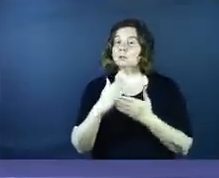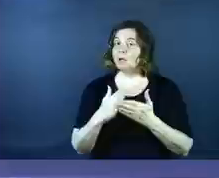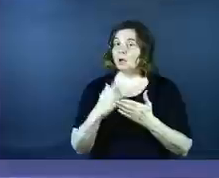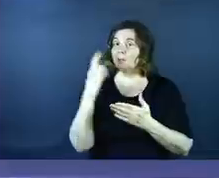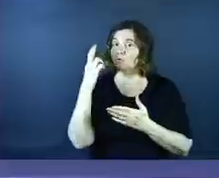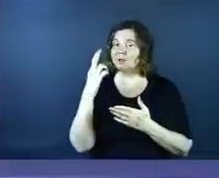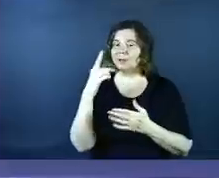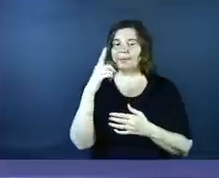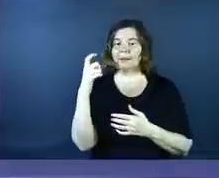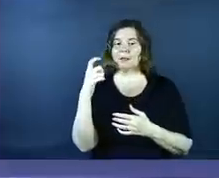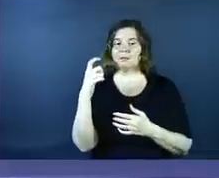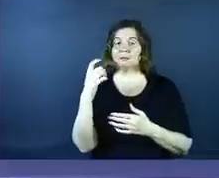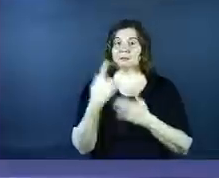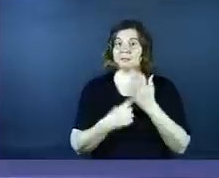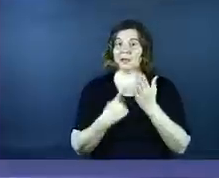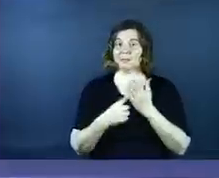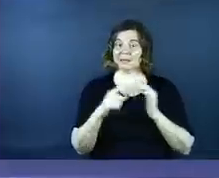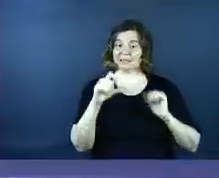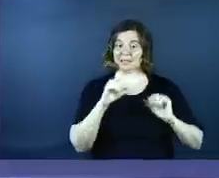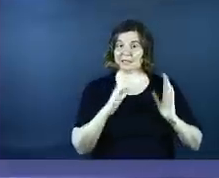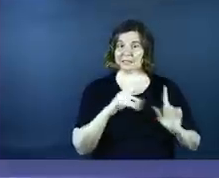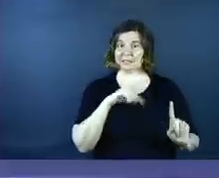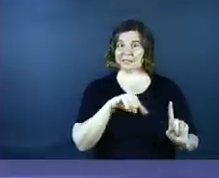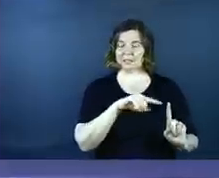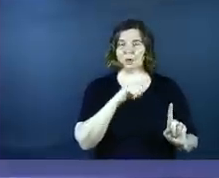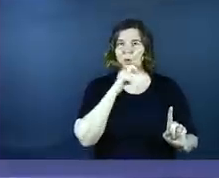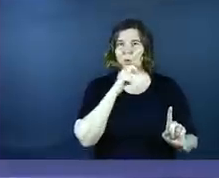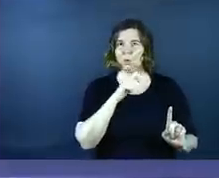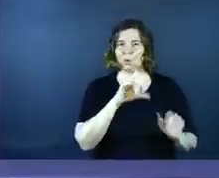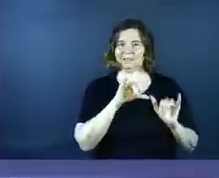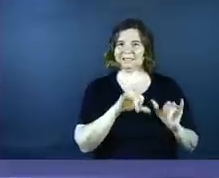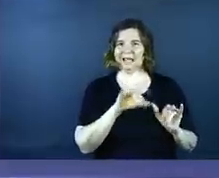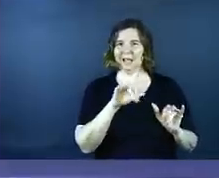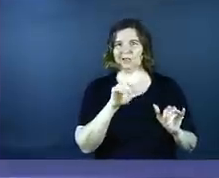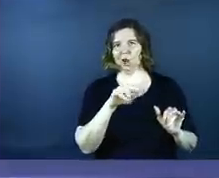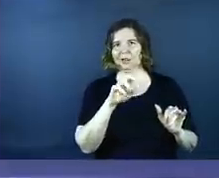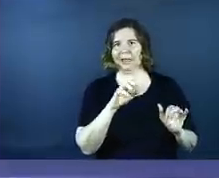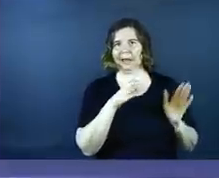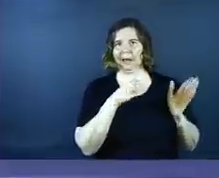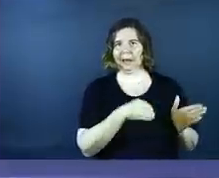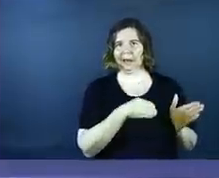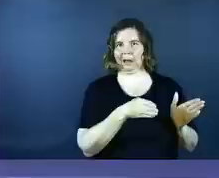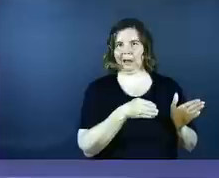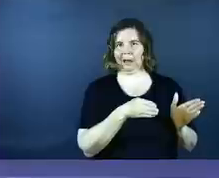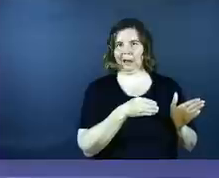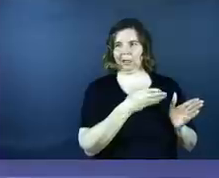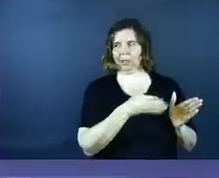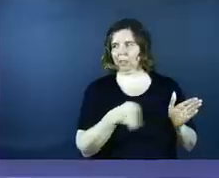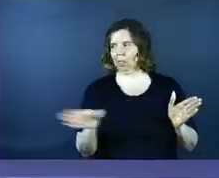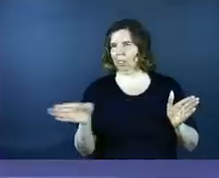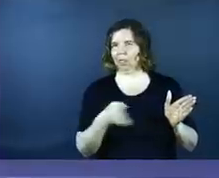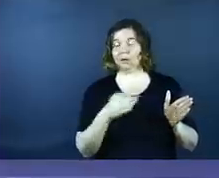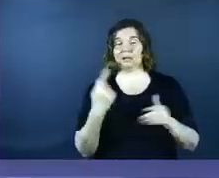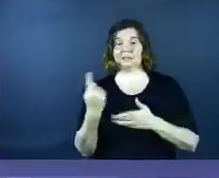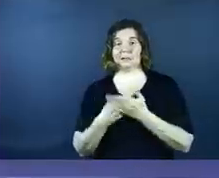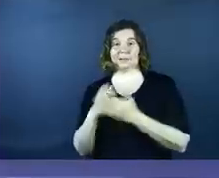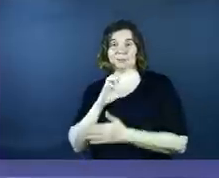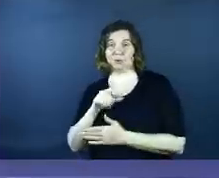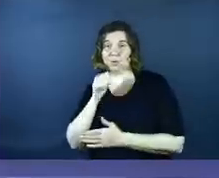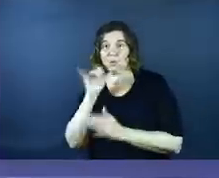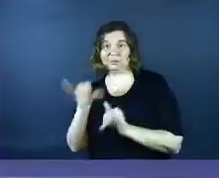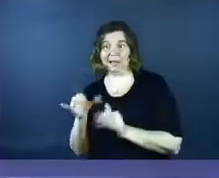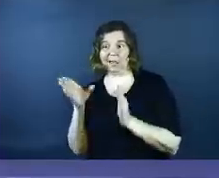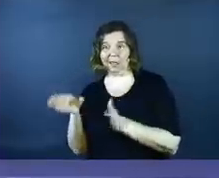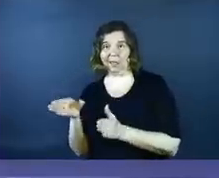Some of the reason is because sometimes scientists will not stay in their lane. Sometimes Christians won't stay in their lane either,